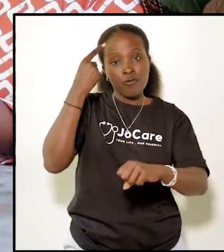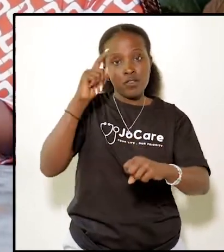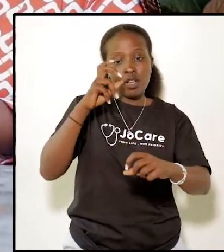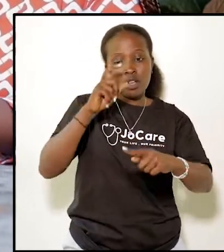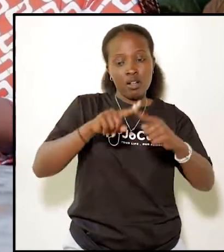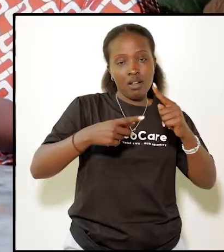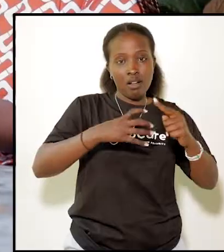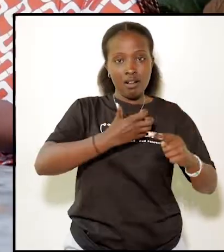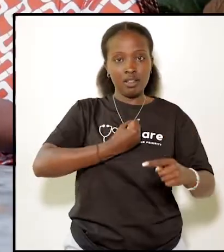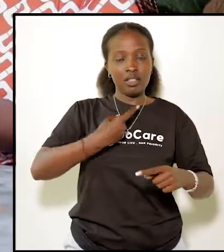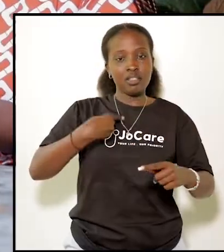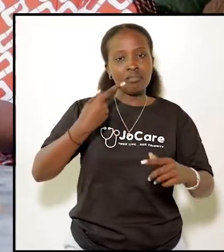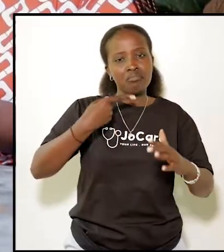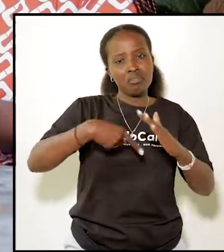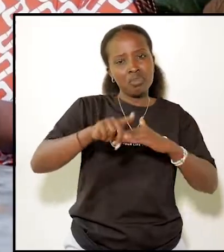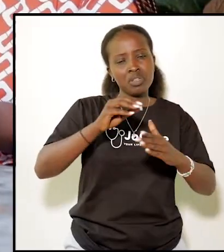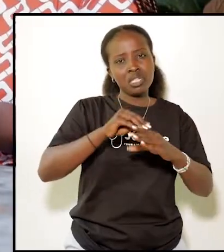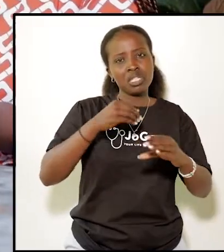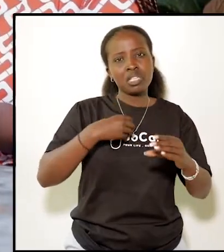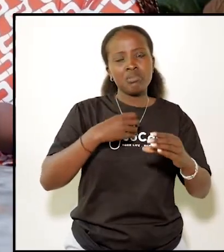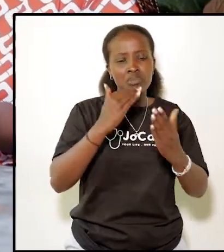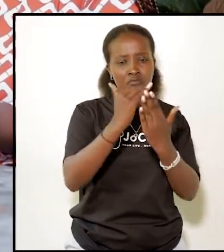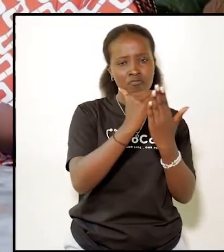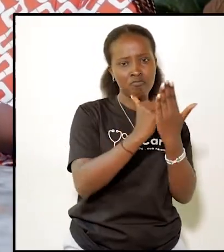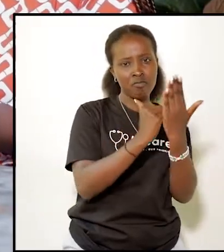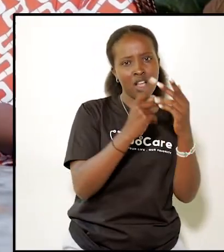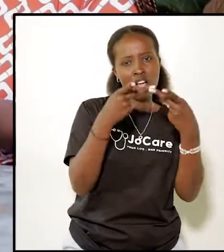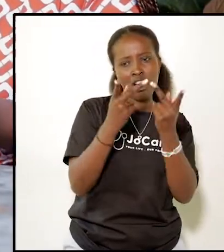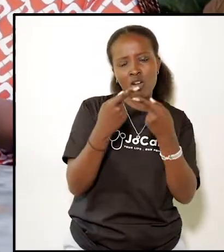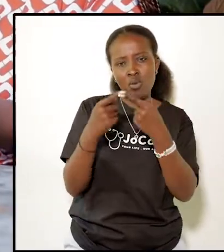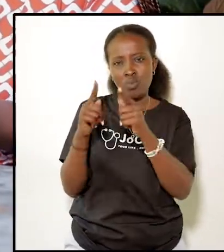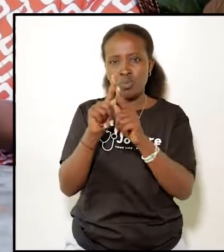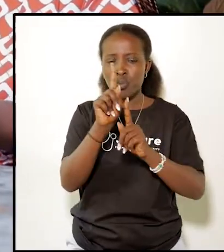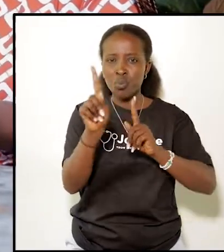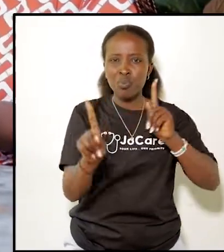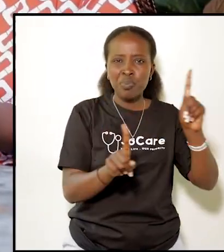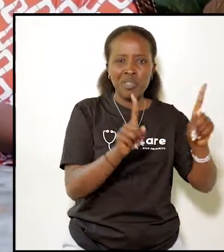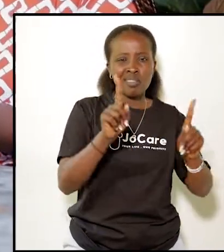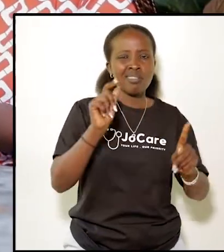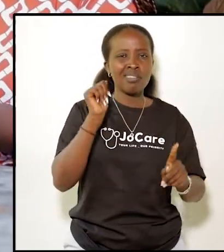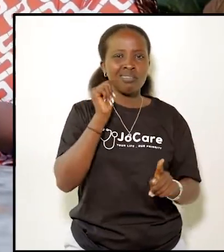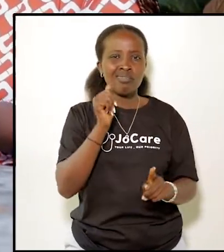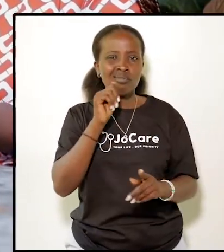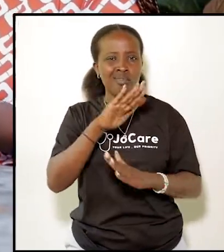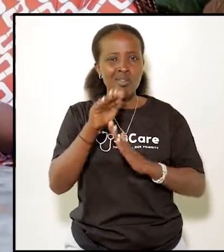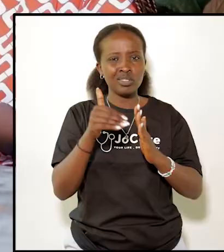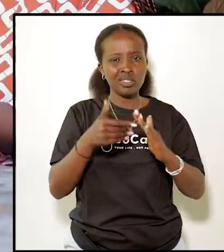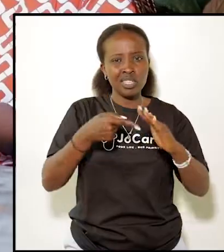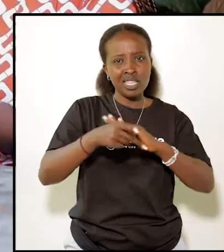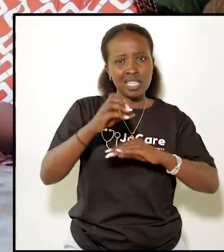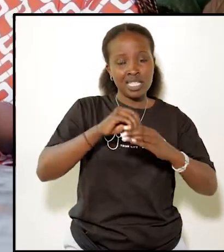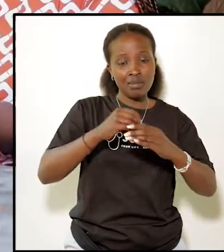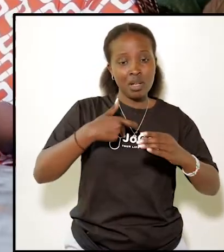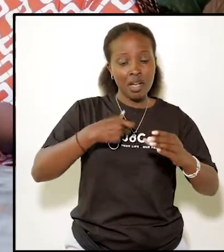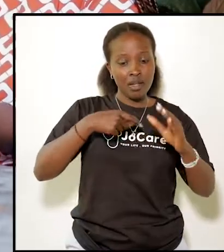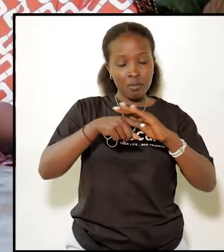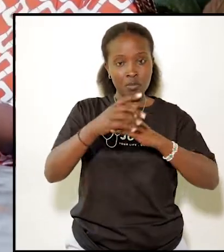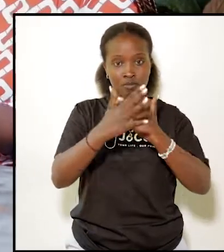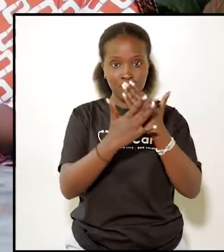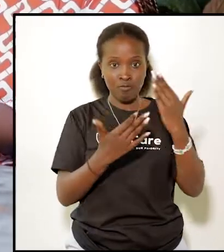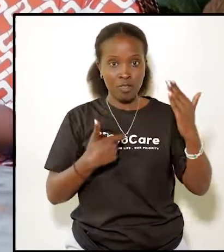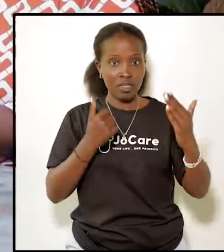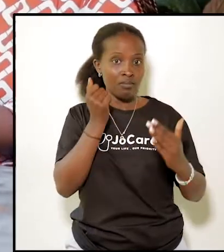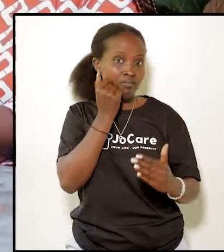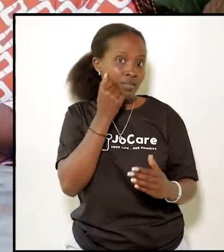the menstruation, as we all know, this is a monthly cycle where a woman who has passed puberty